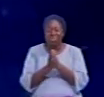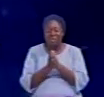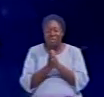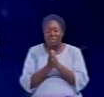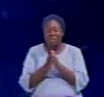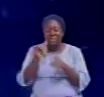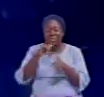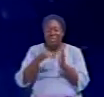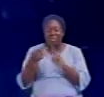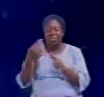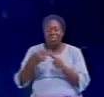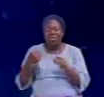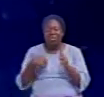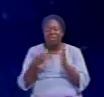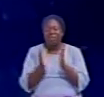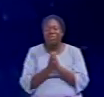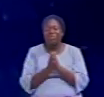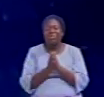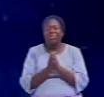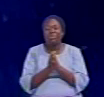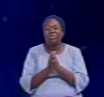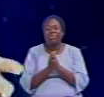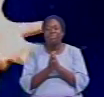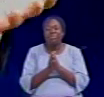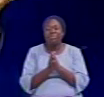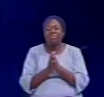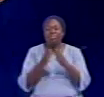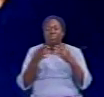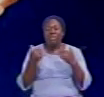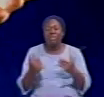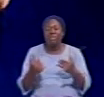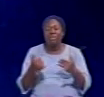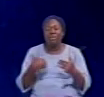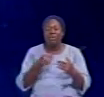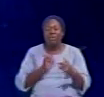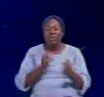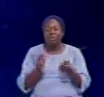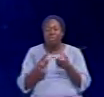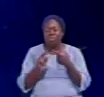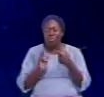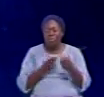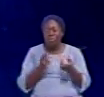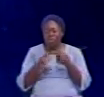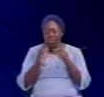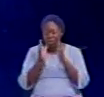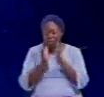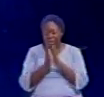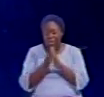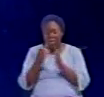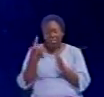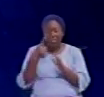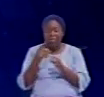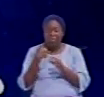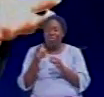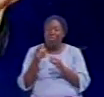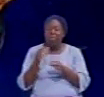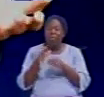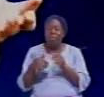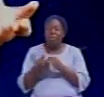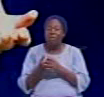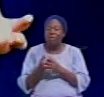Jesus' name we have prayed. Now I want us to pray for all the ministers of God who